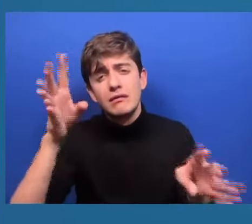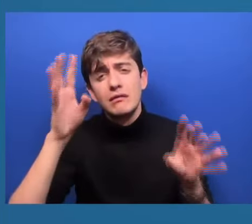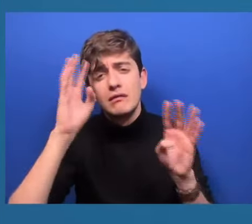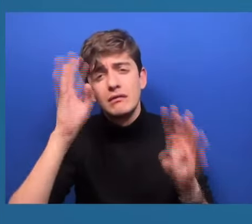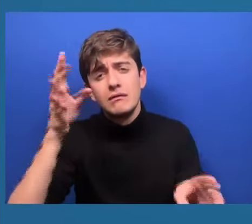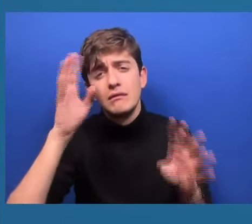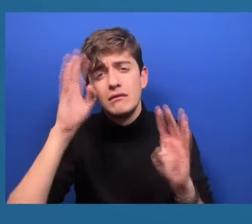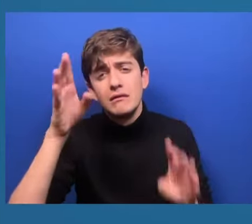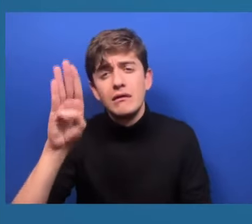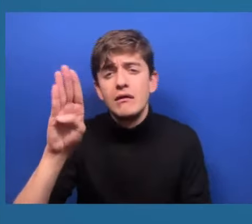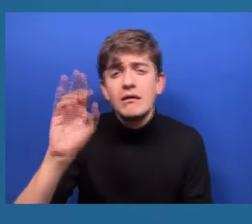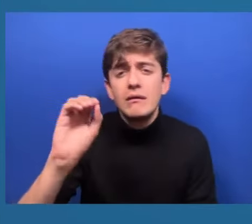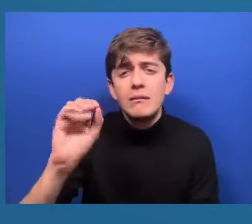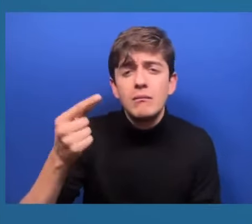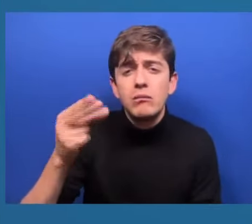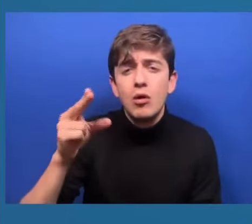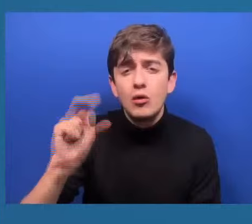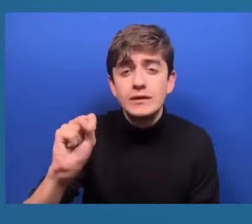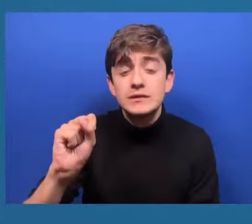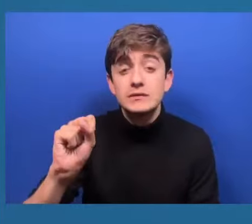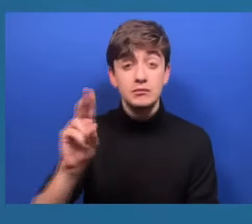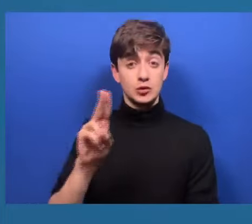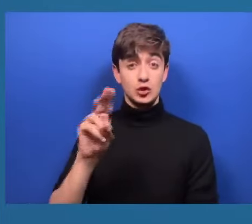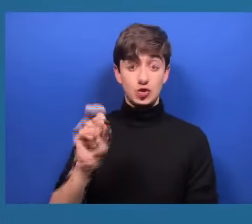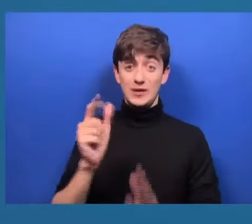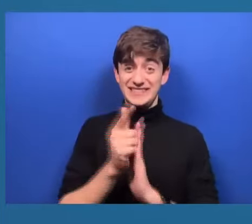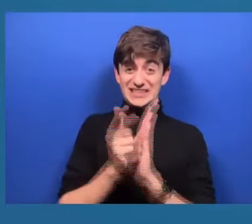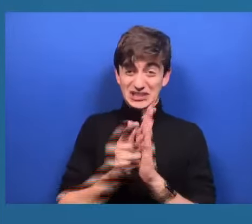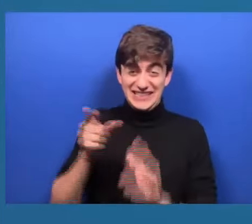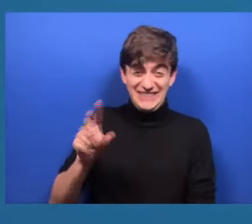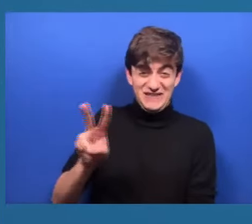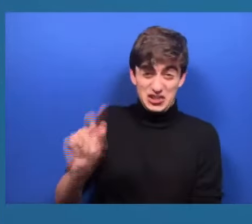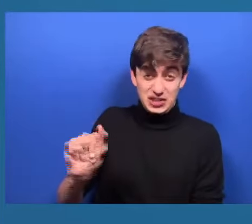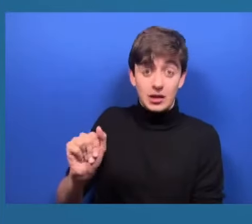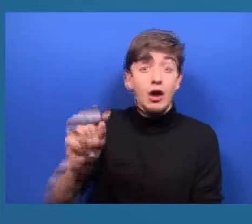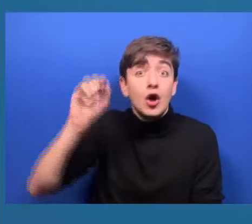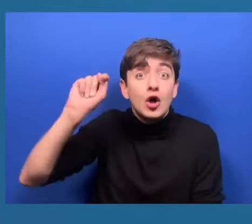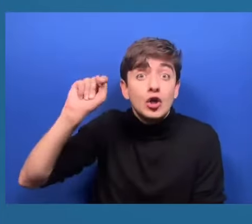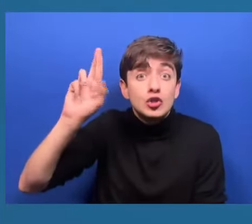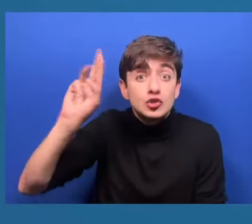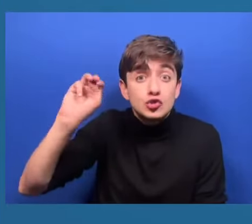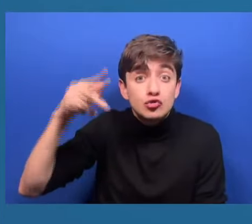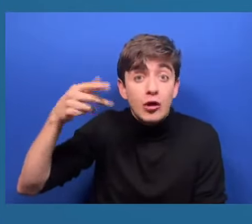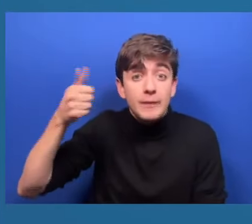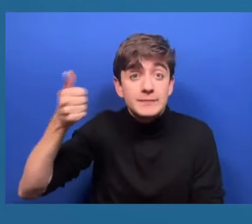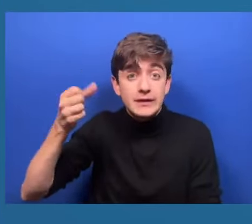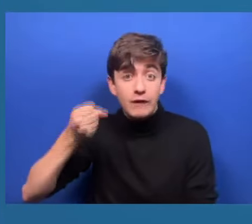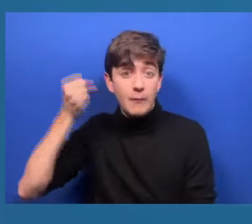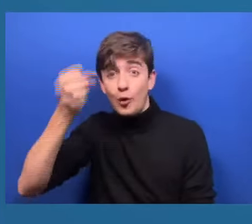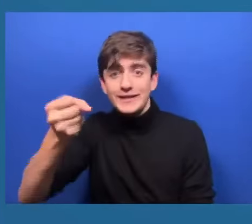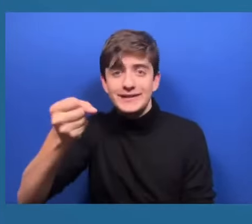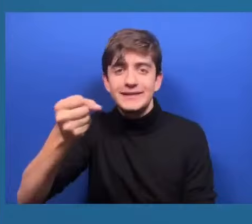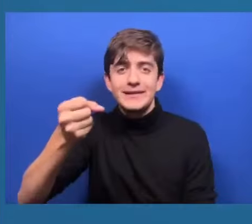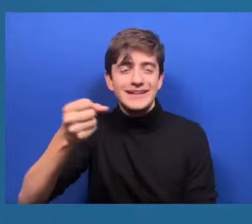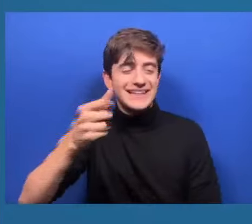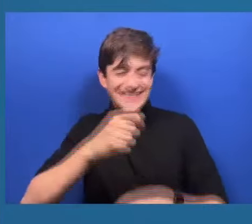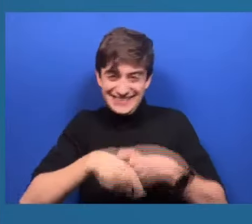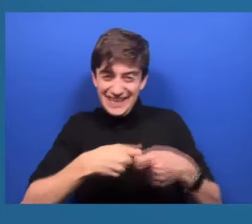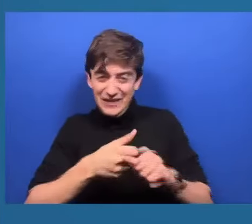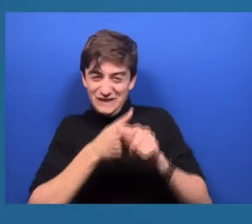U.S. Attorney in Virginia, appointed by Trump, resigned instead of pursuing that